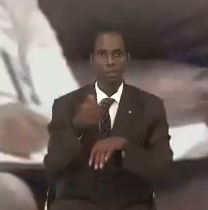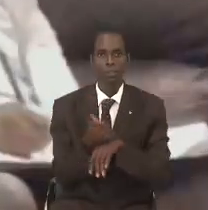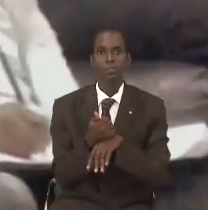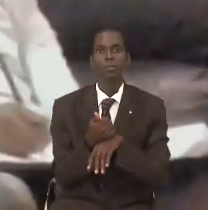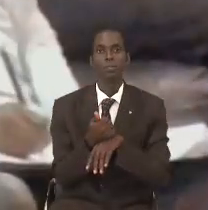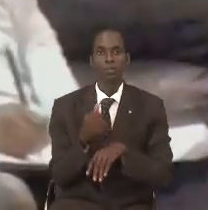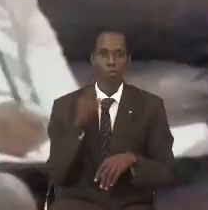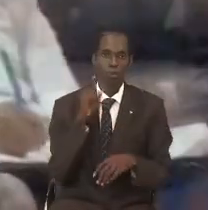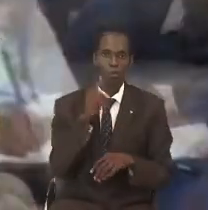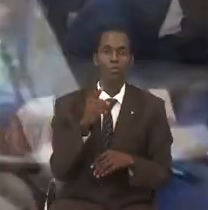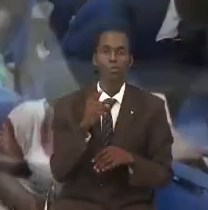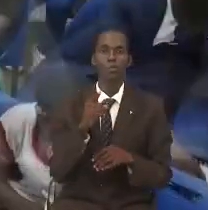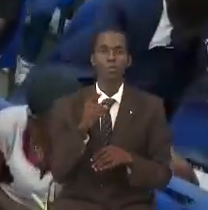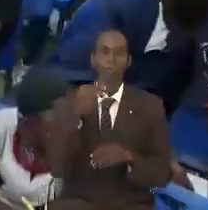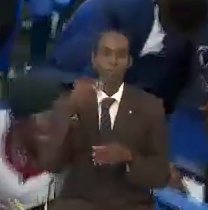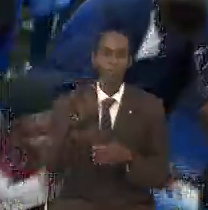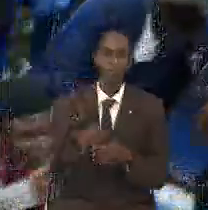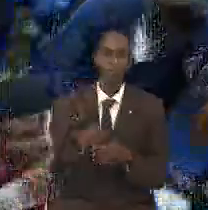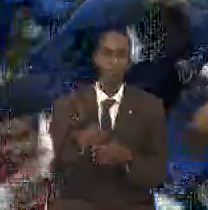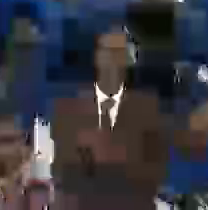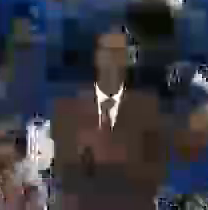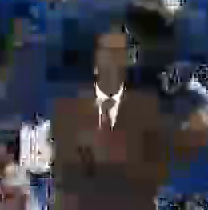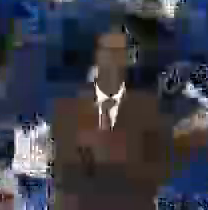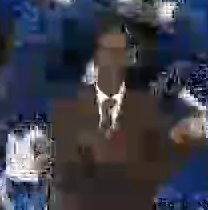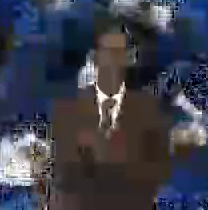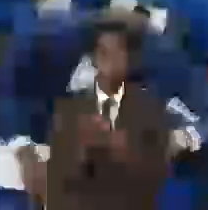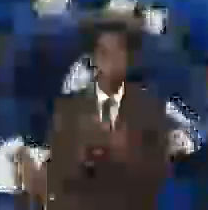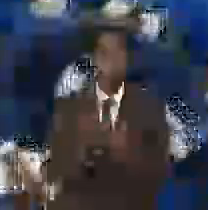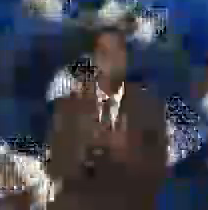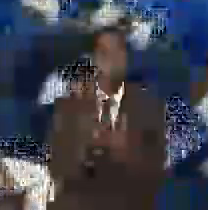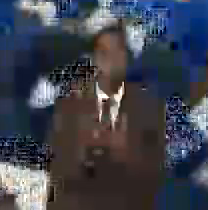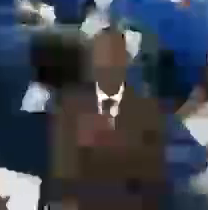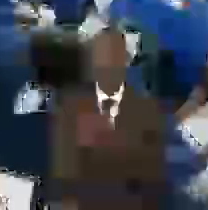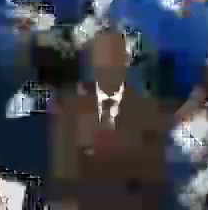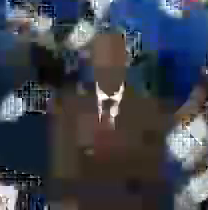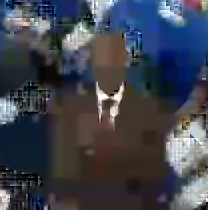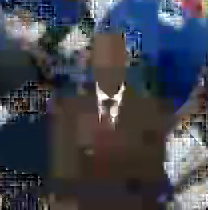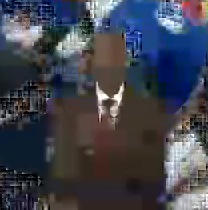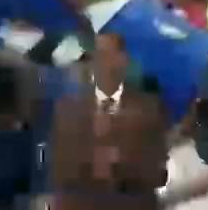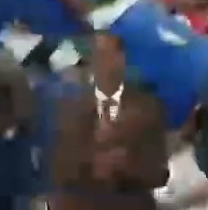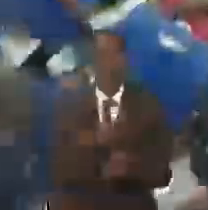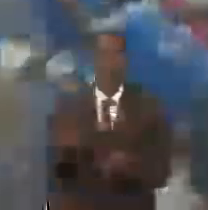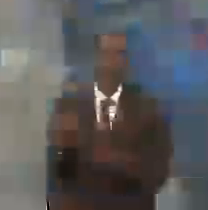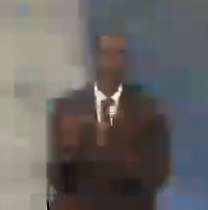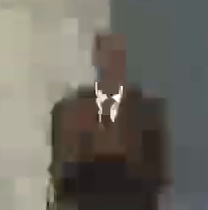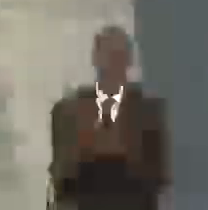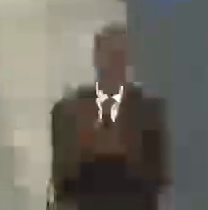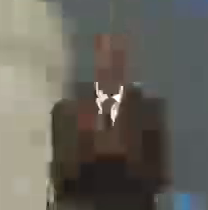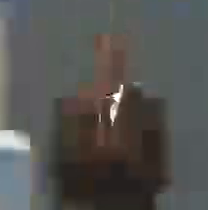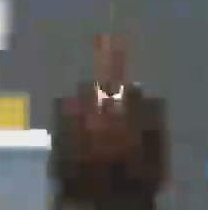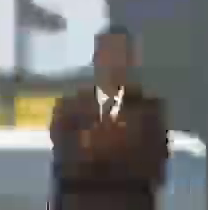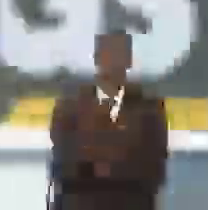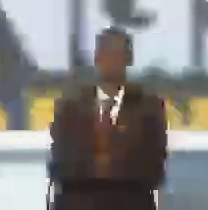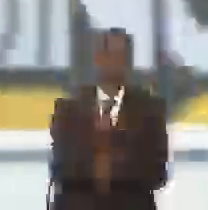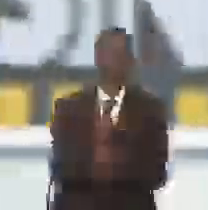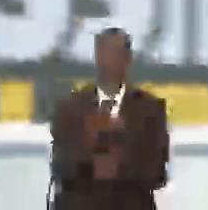you in every good word and work. Good word,